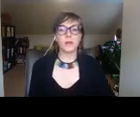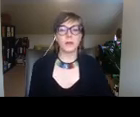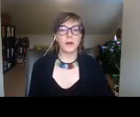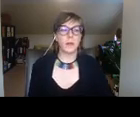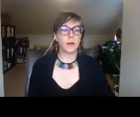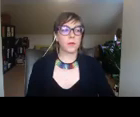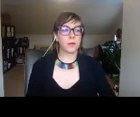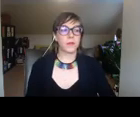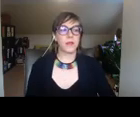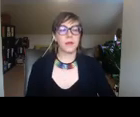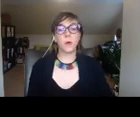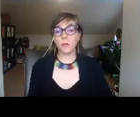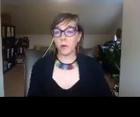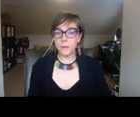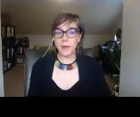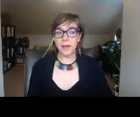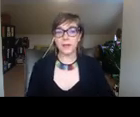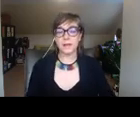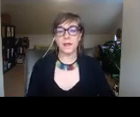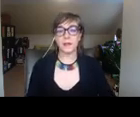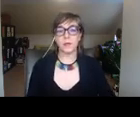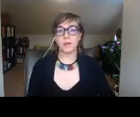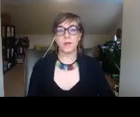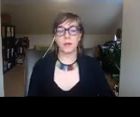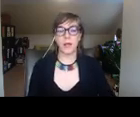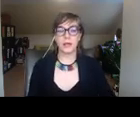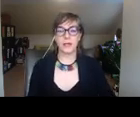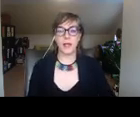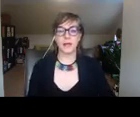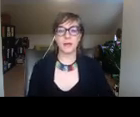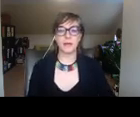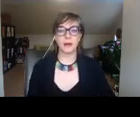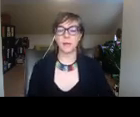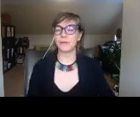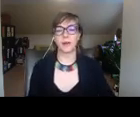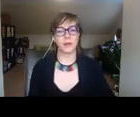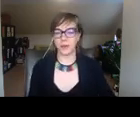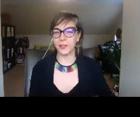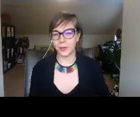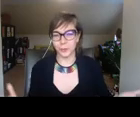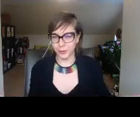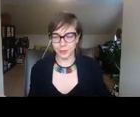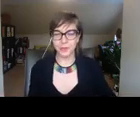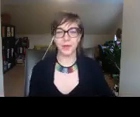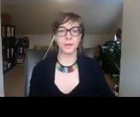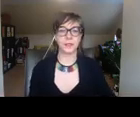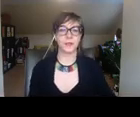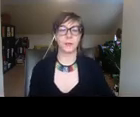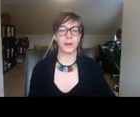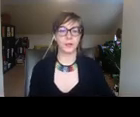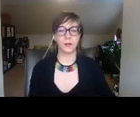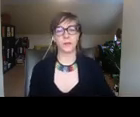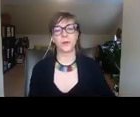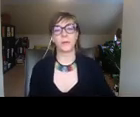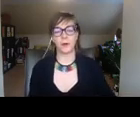We're going to talk about the overall impact that COVID has had in very, very general terms, right? I'm just going to